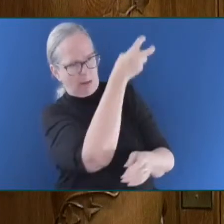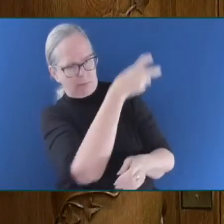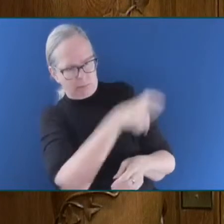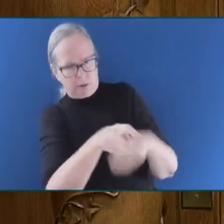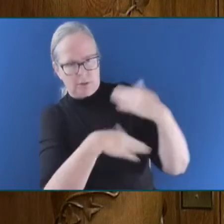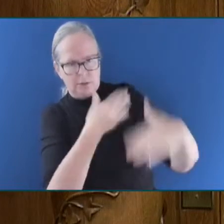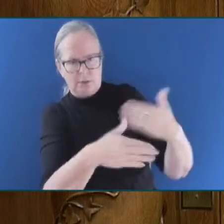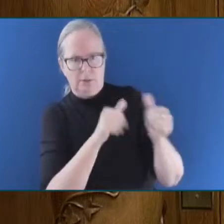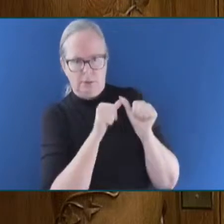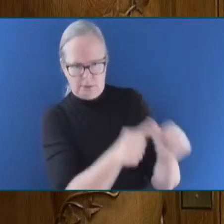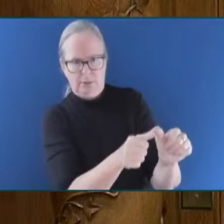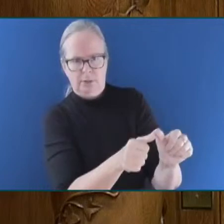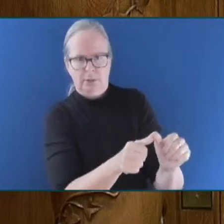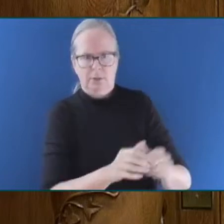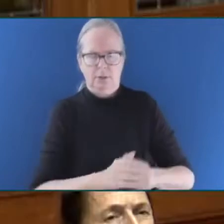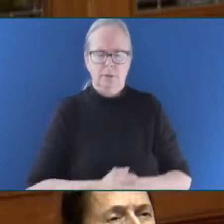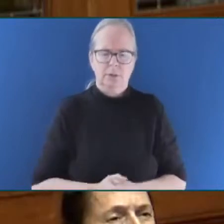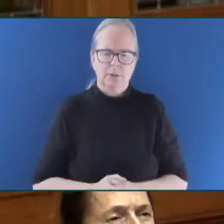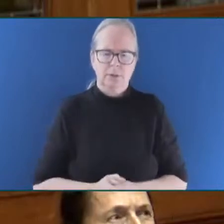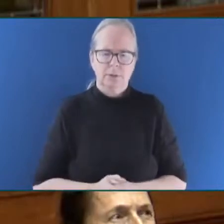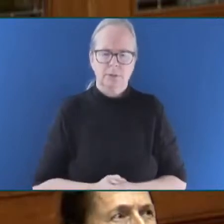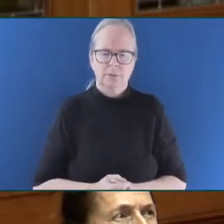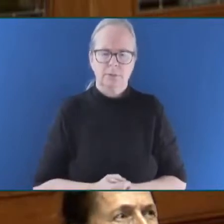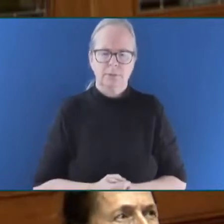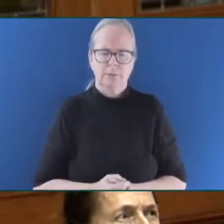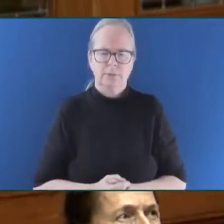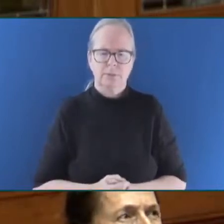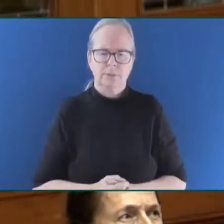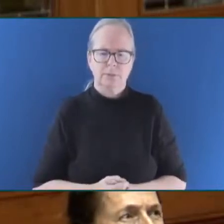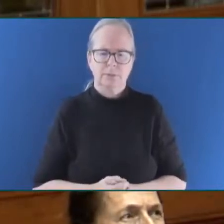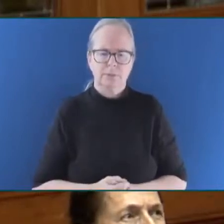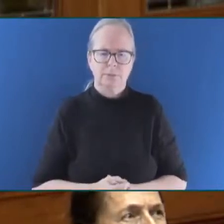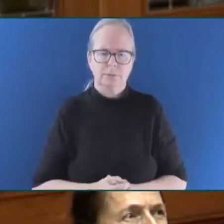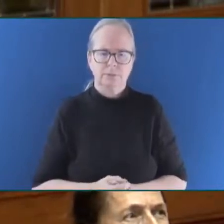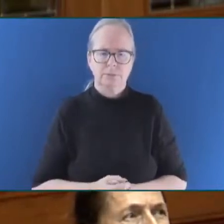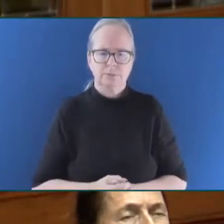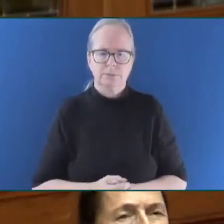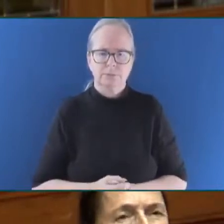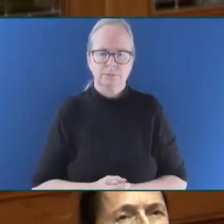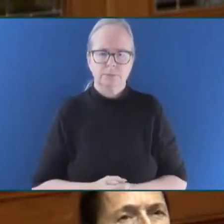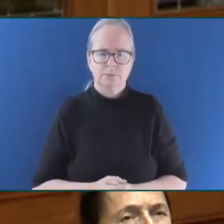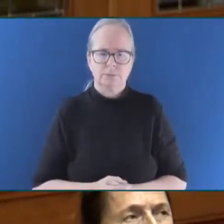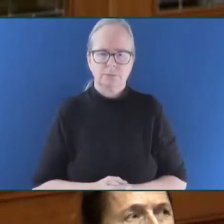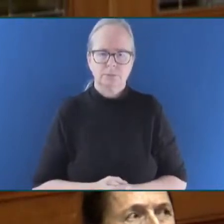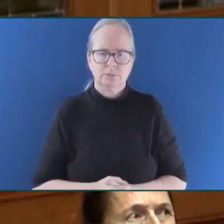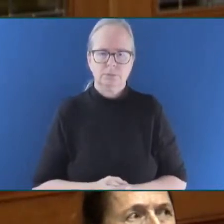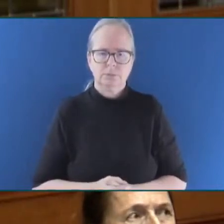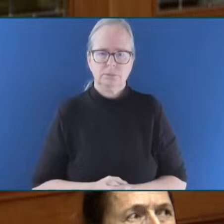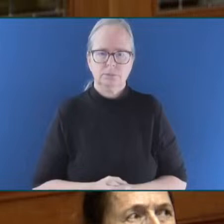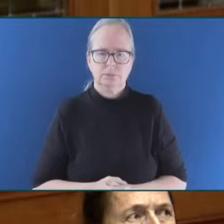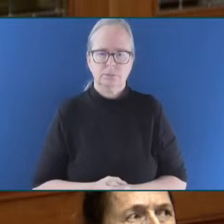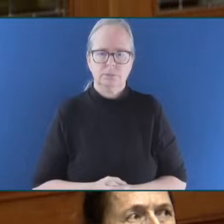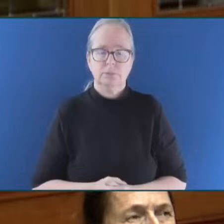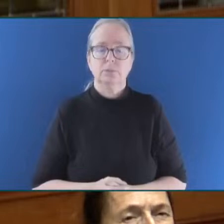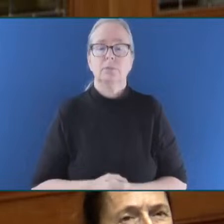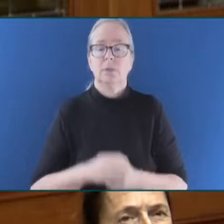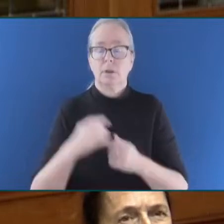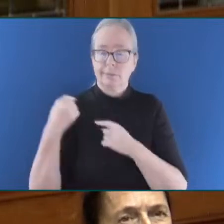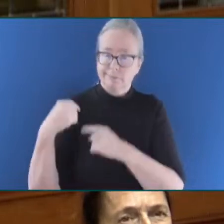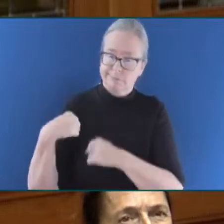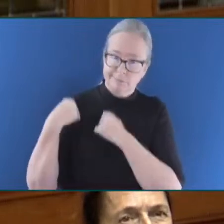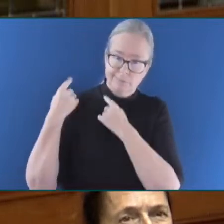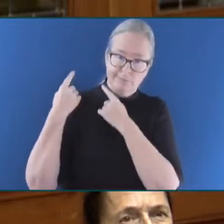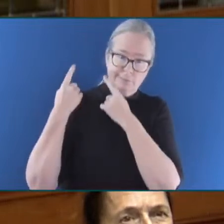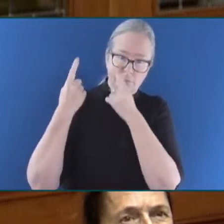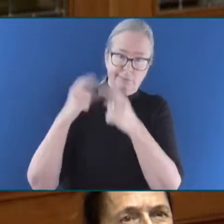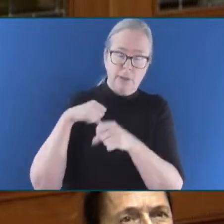Leader of the third party. Thank you, Honourable Speaker. For over a decade, post-secondary institutions in our province have been over-reliant on